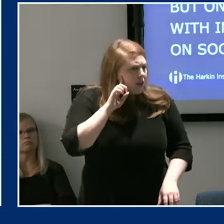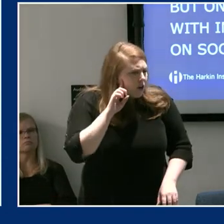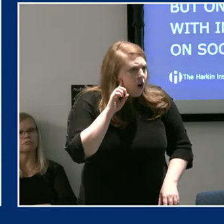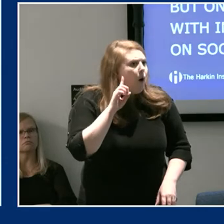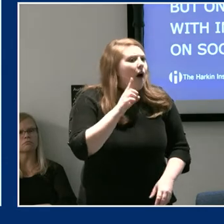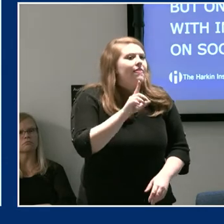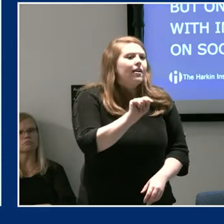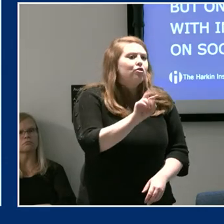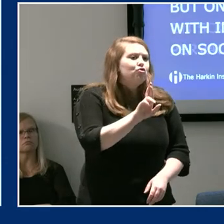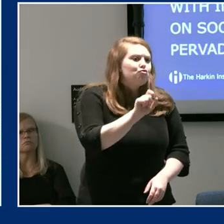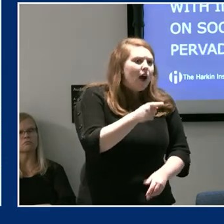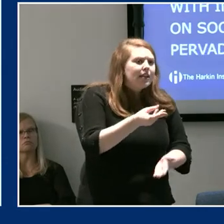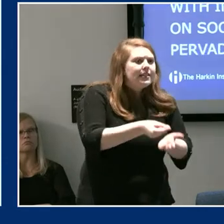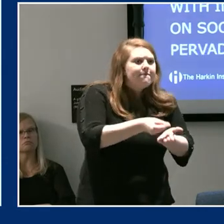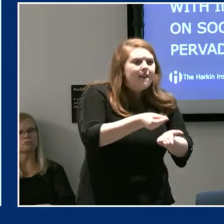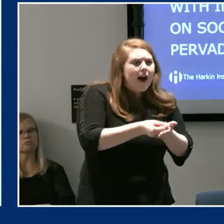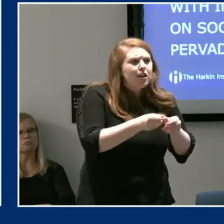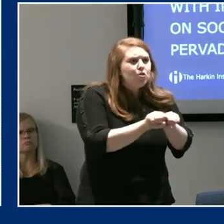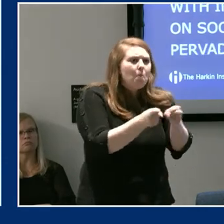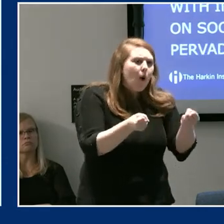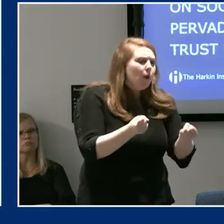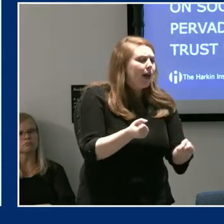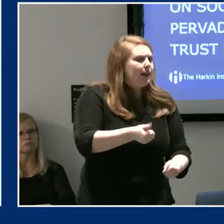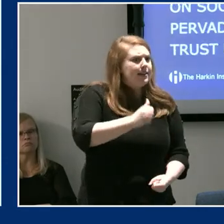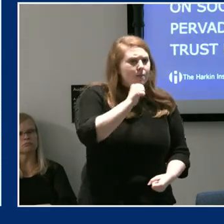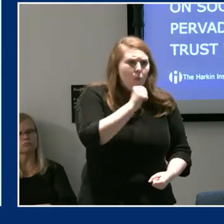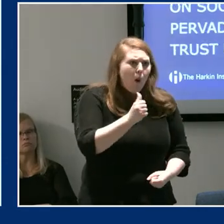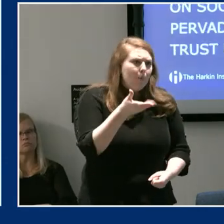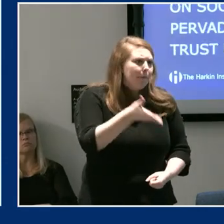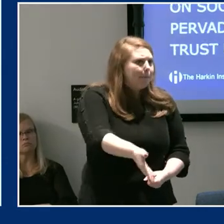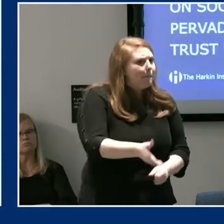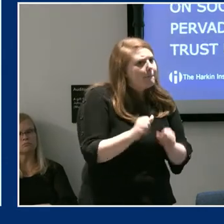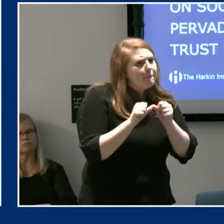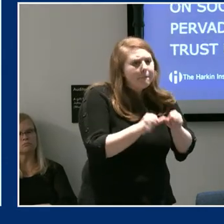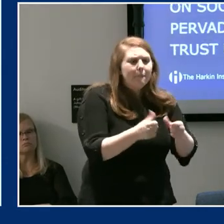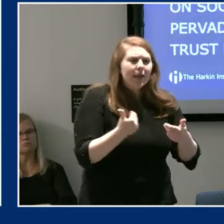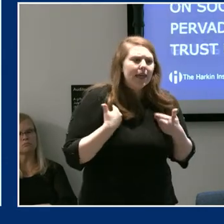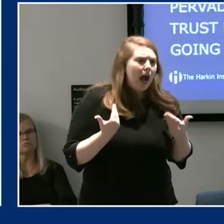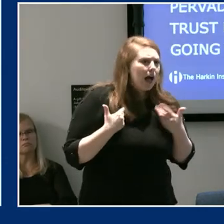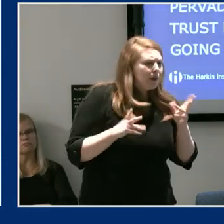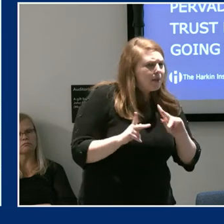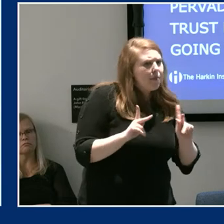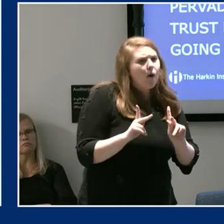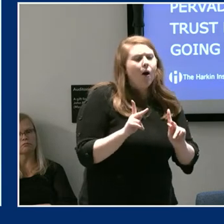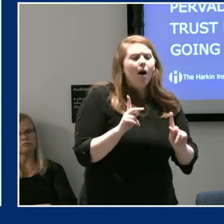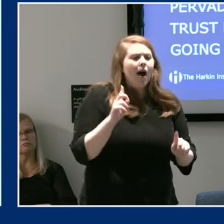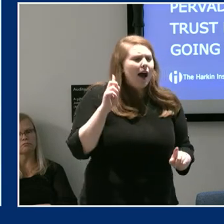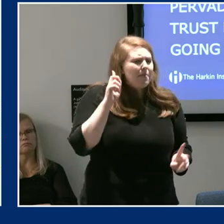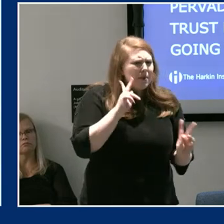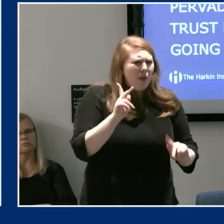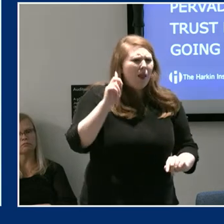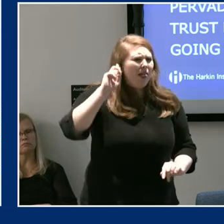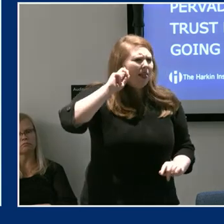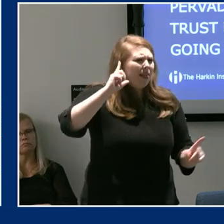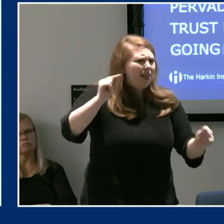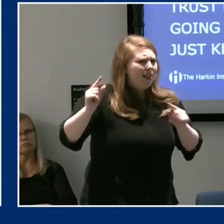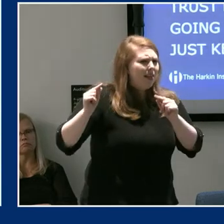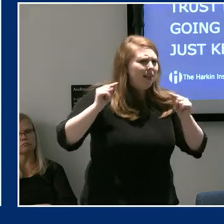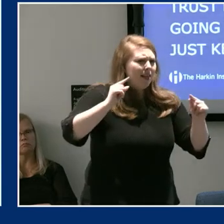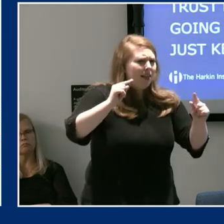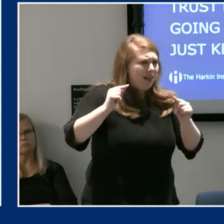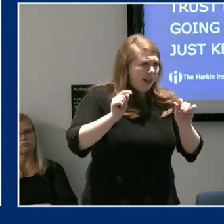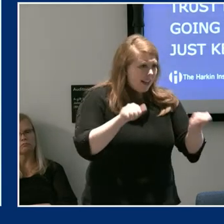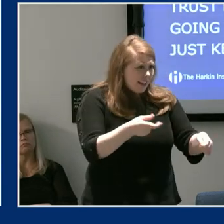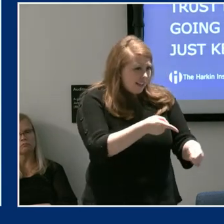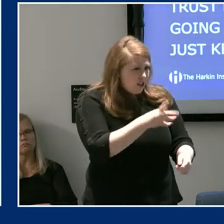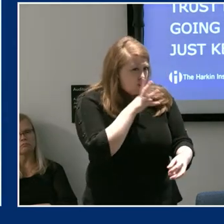it's going broke, it's not going to be there for young people. And this just keeps rolling around all the time. Can you just talk